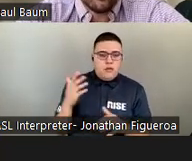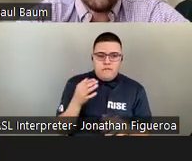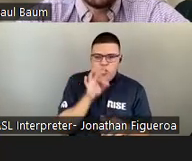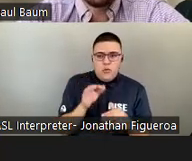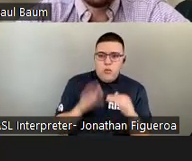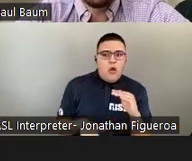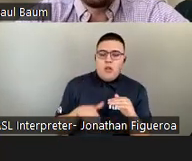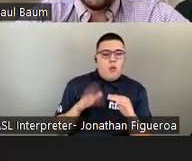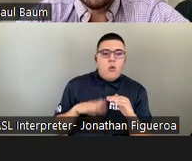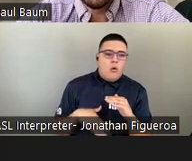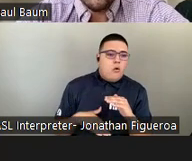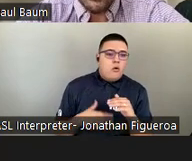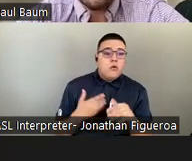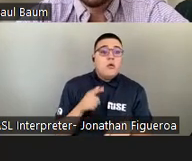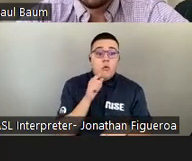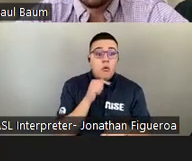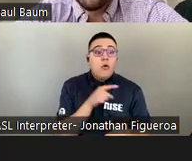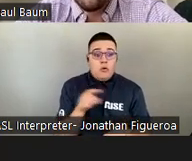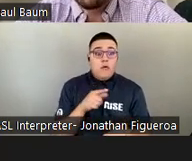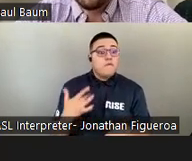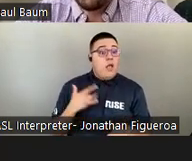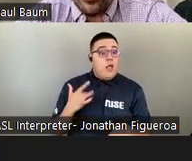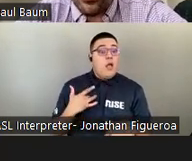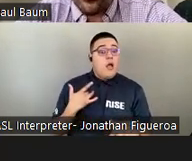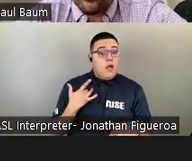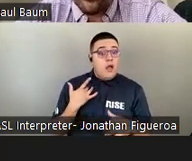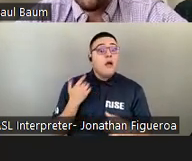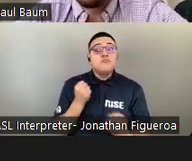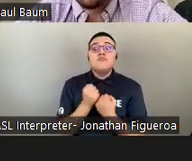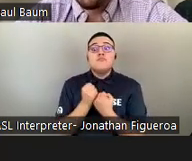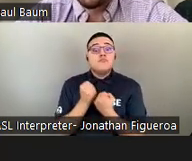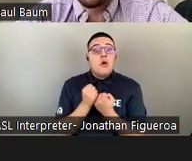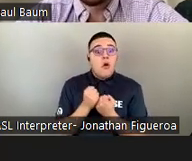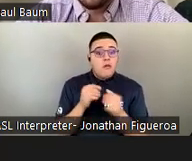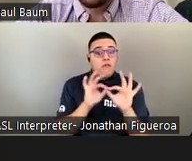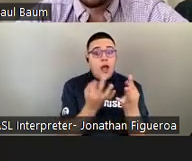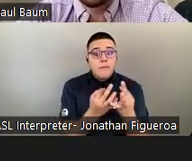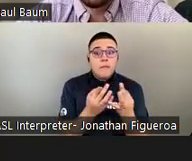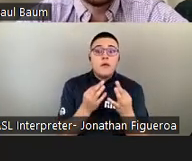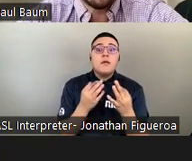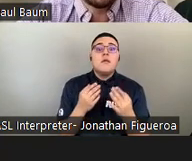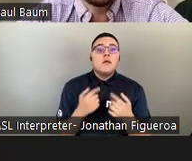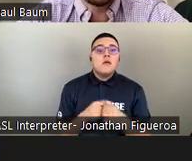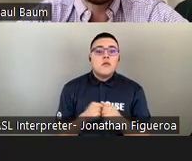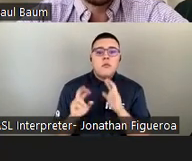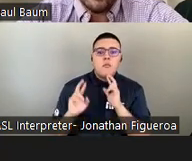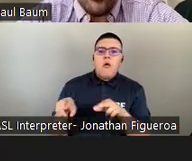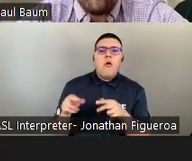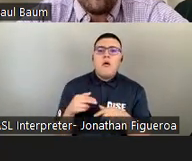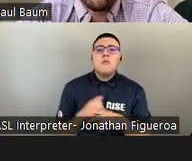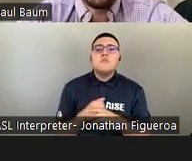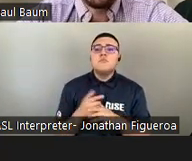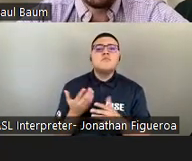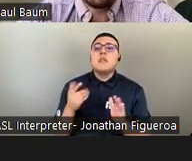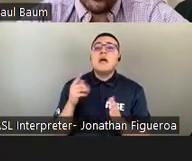LGBTQ youth who felt high social support from their family reported attempting suicide at less than